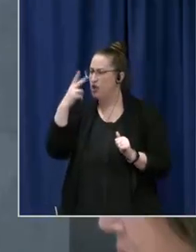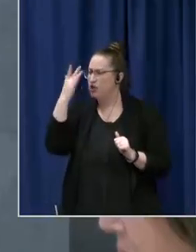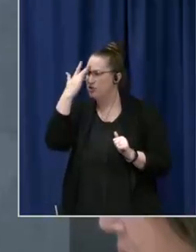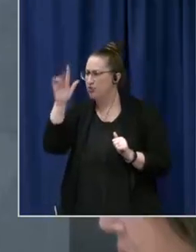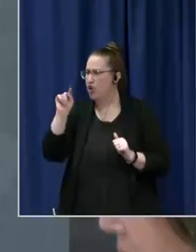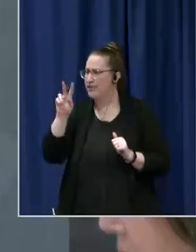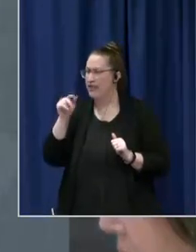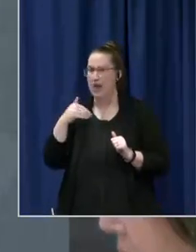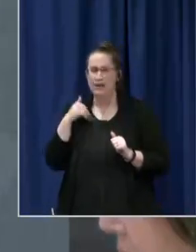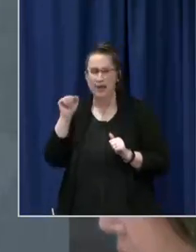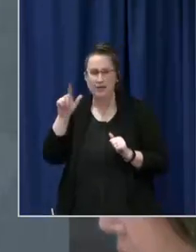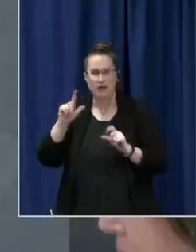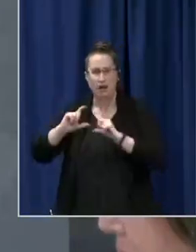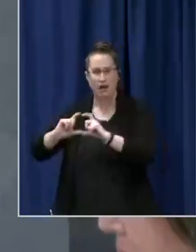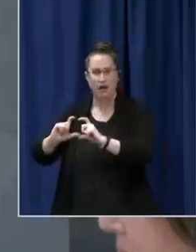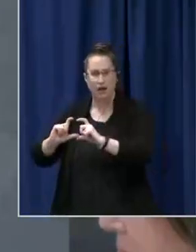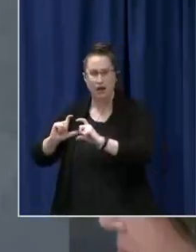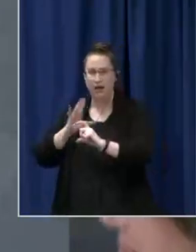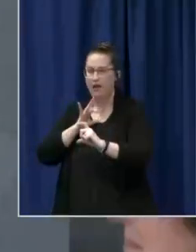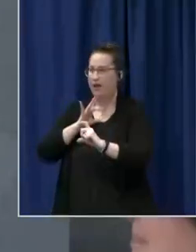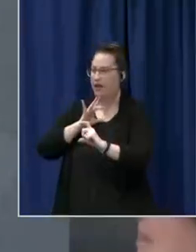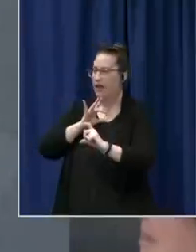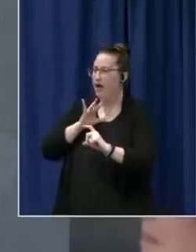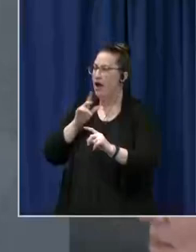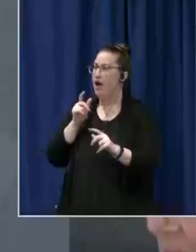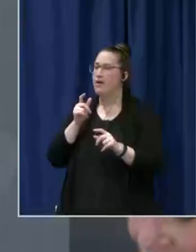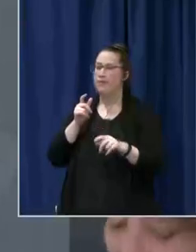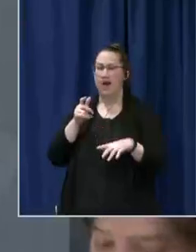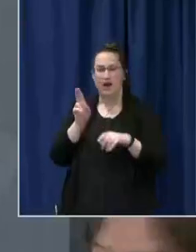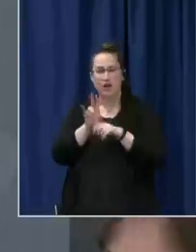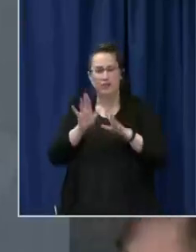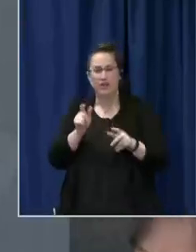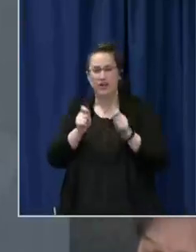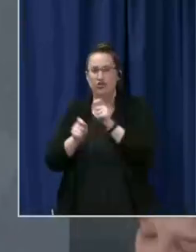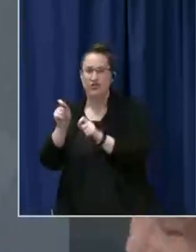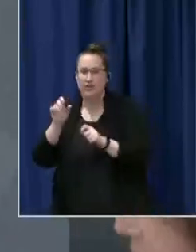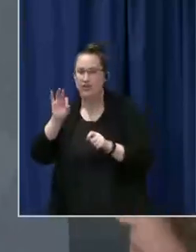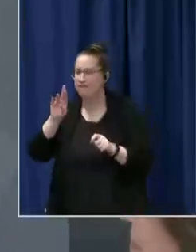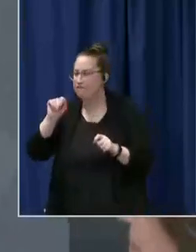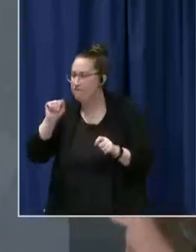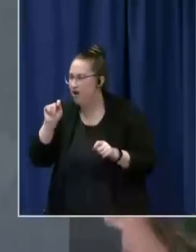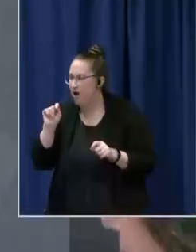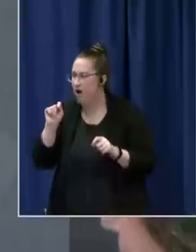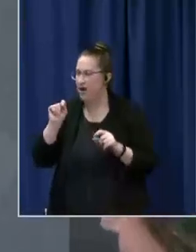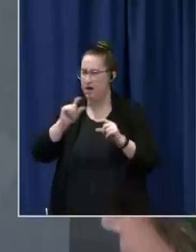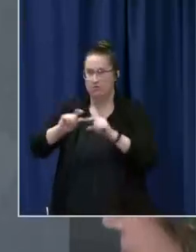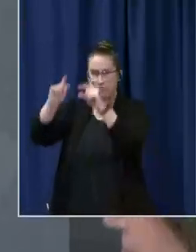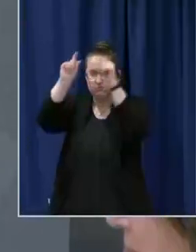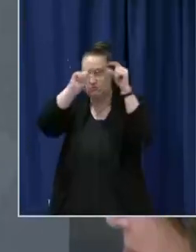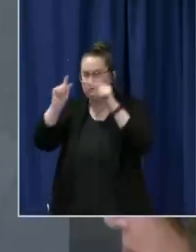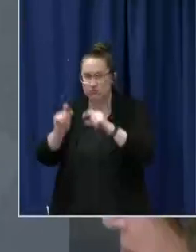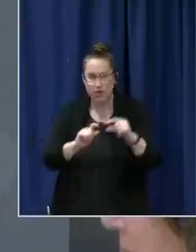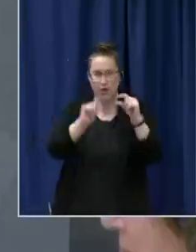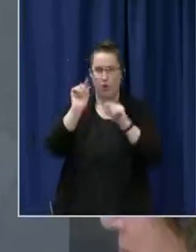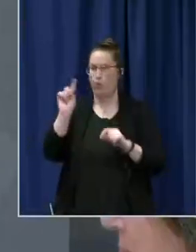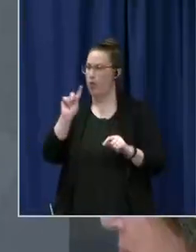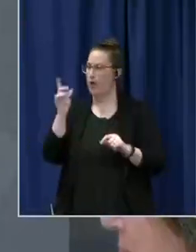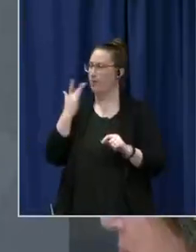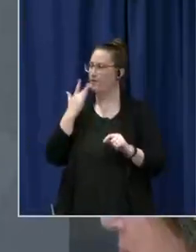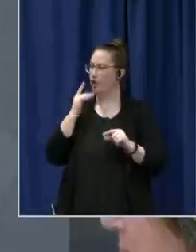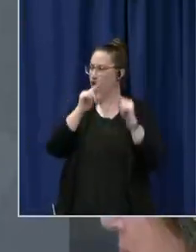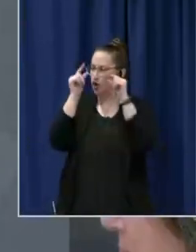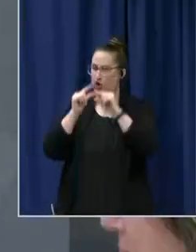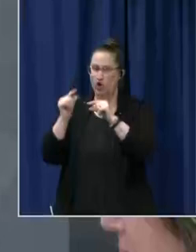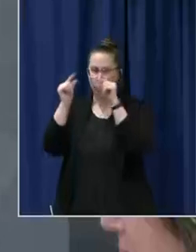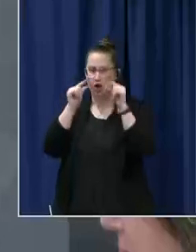has an ASL display. And consumers can adjust the font and the placement of the display to meet their needs. And there were